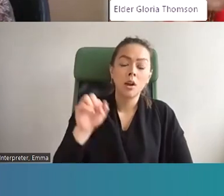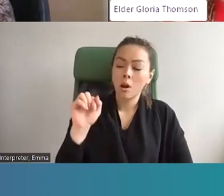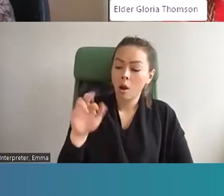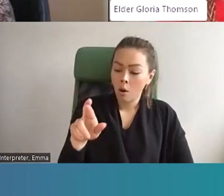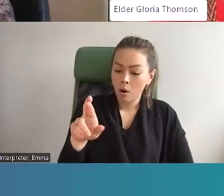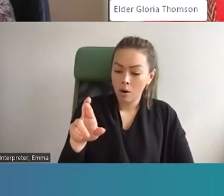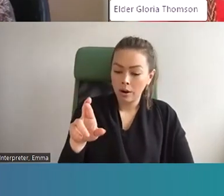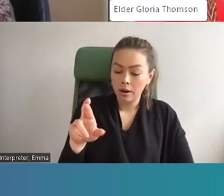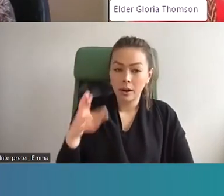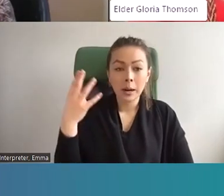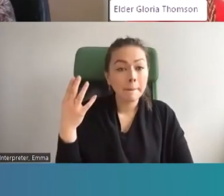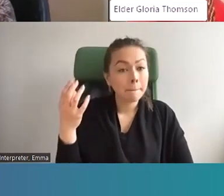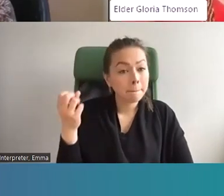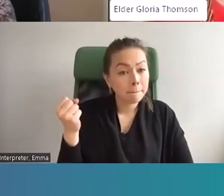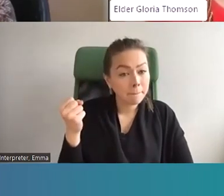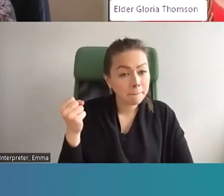Or milkweed